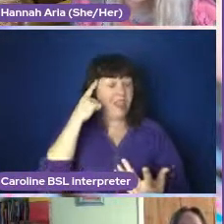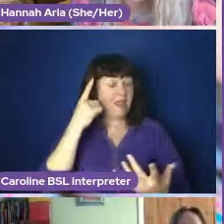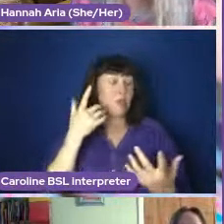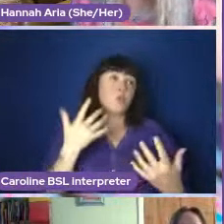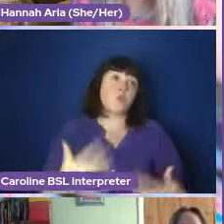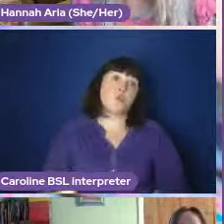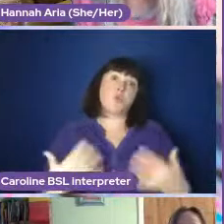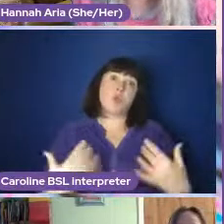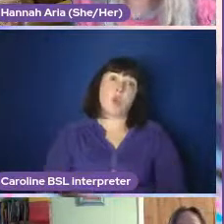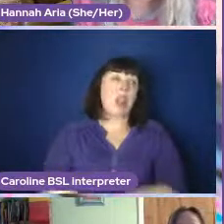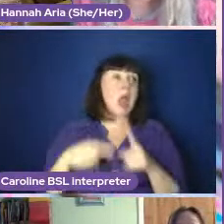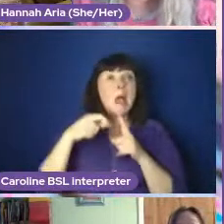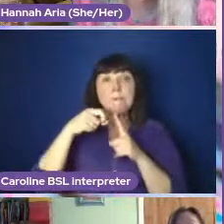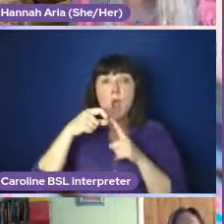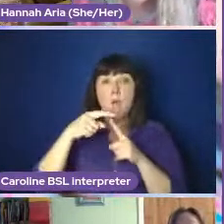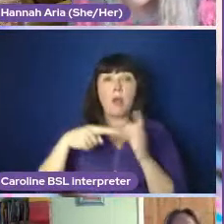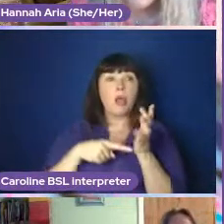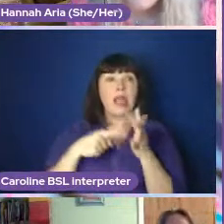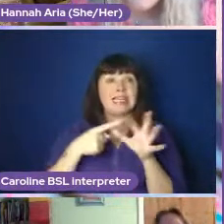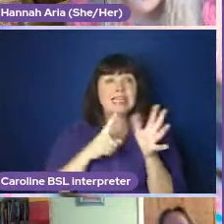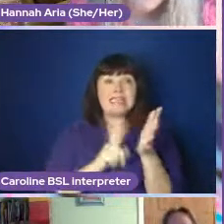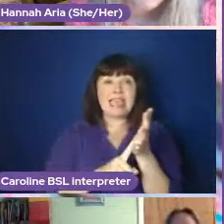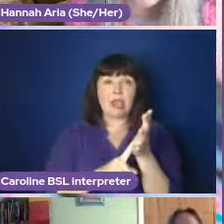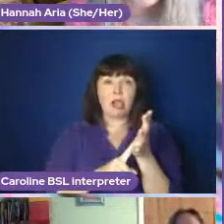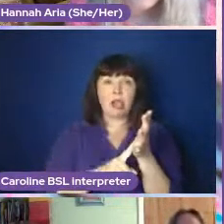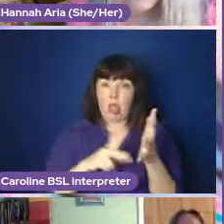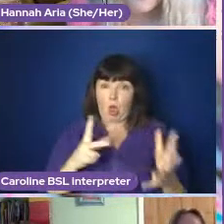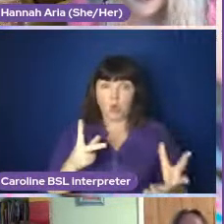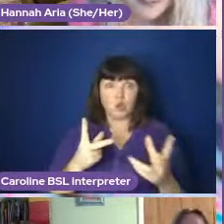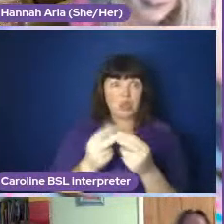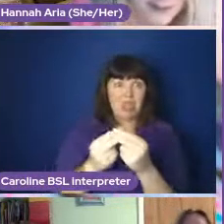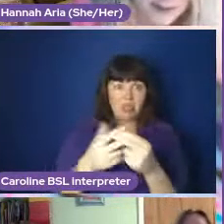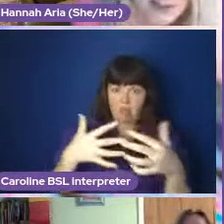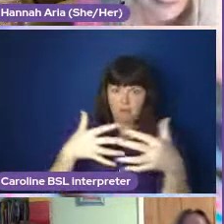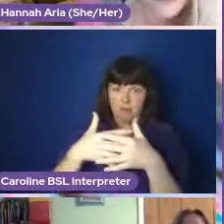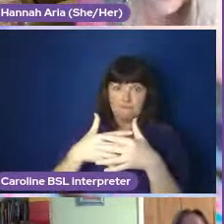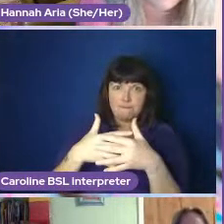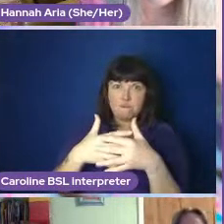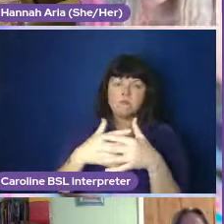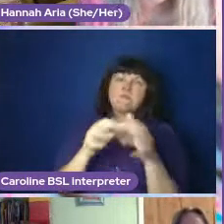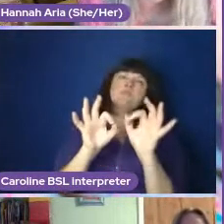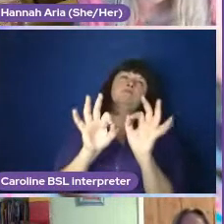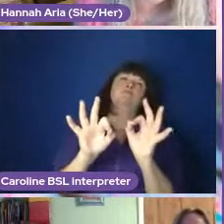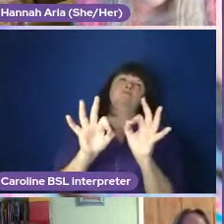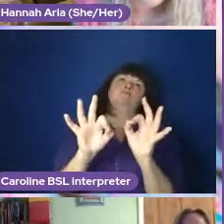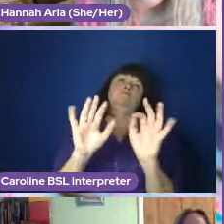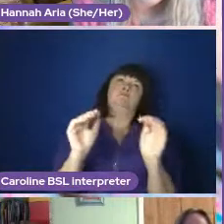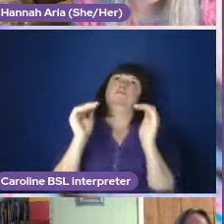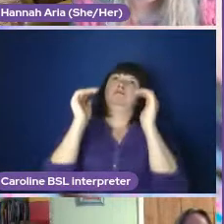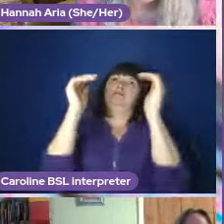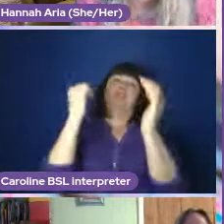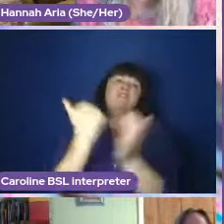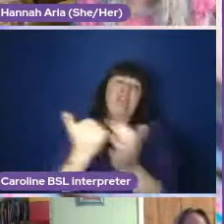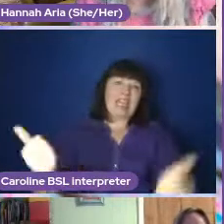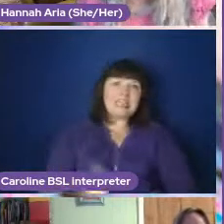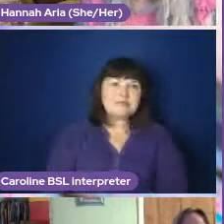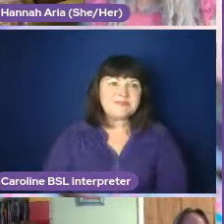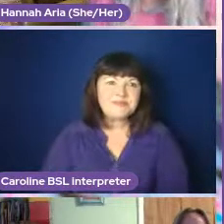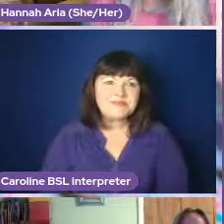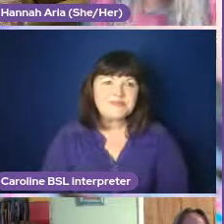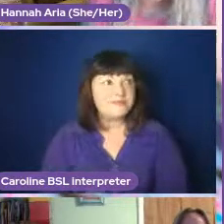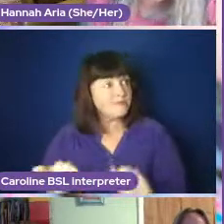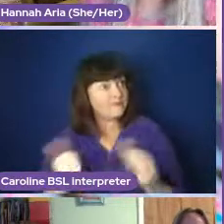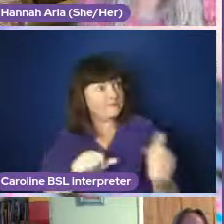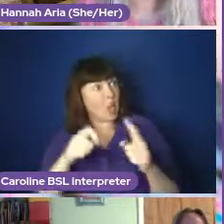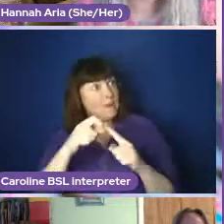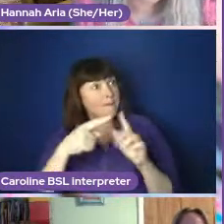like the dream team of colours in my mind. So, winner. It's awesome. Right, Pete, let's have a look